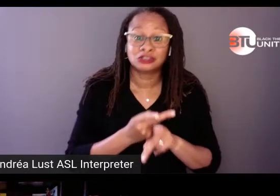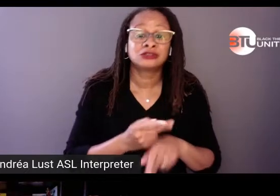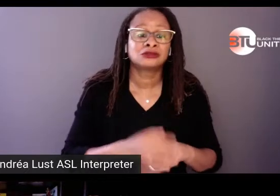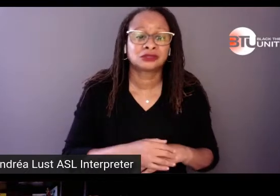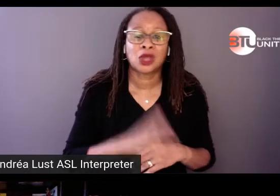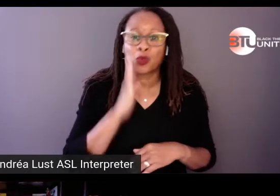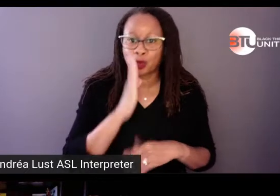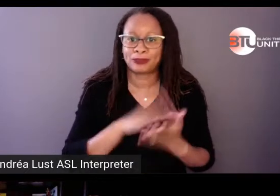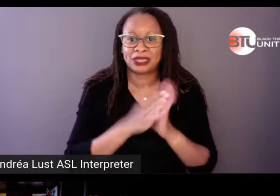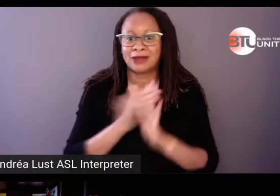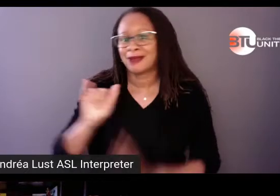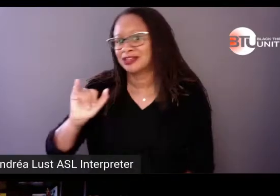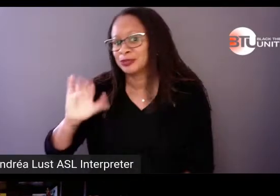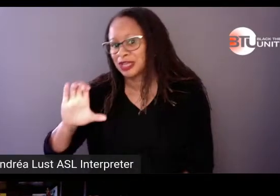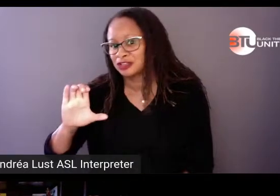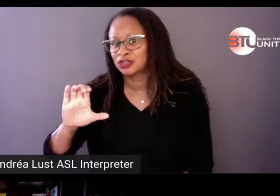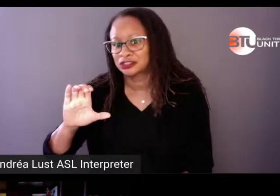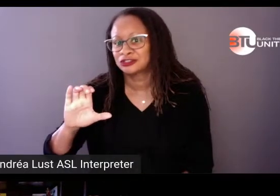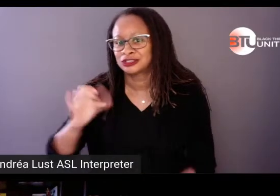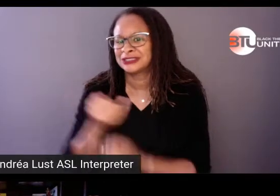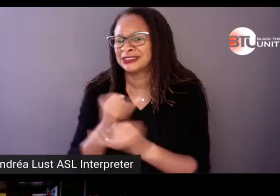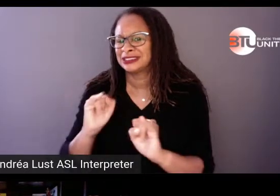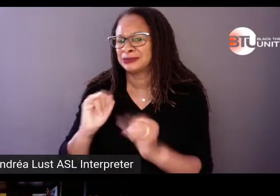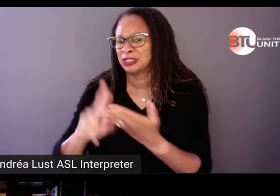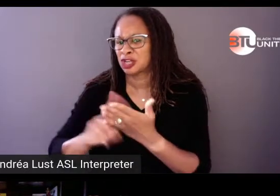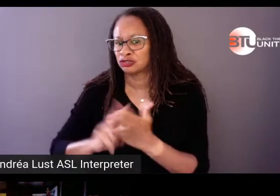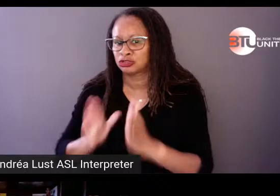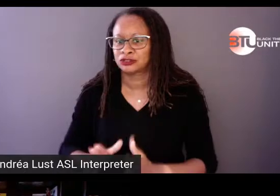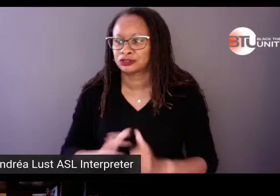will be independent contractors.